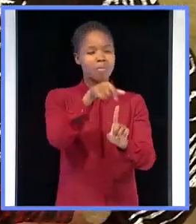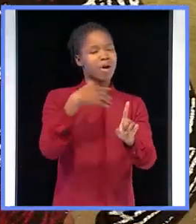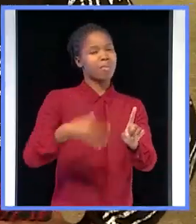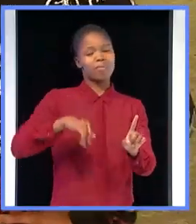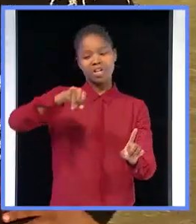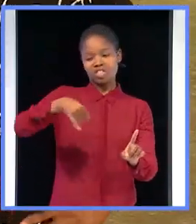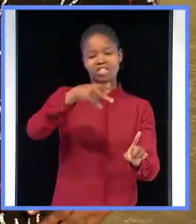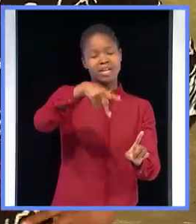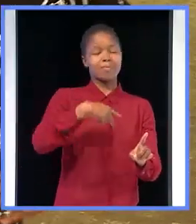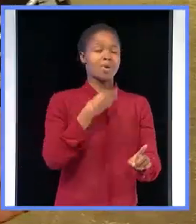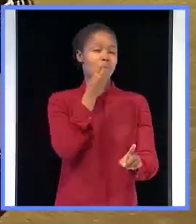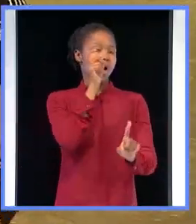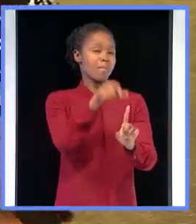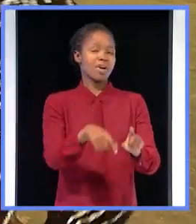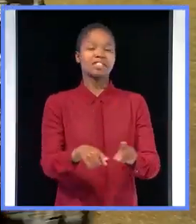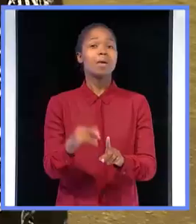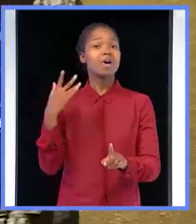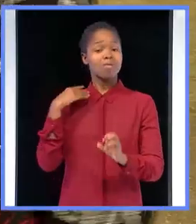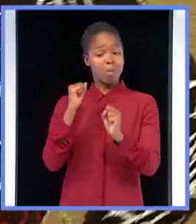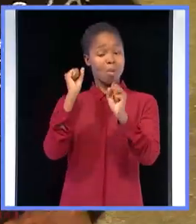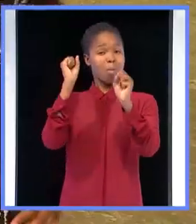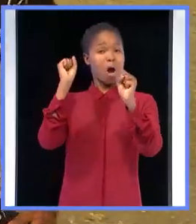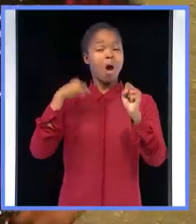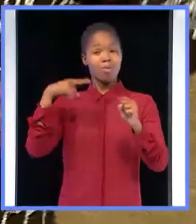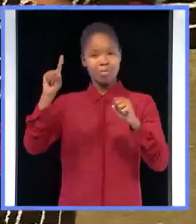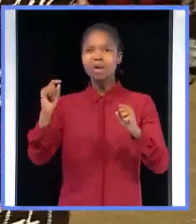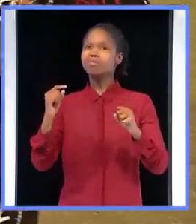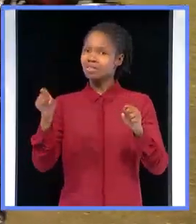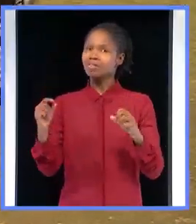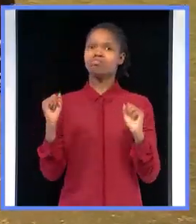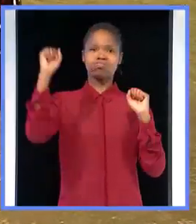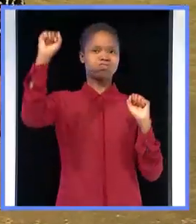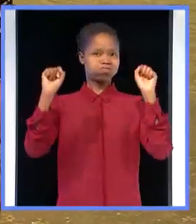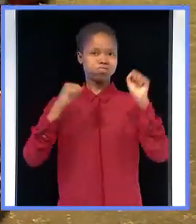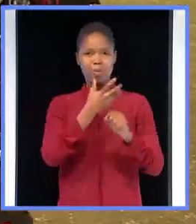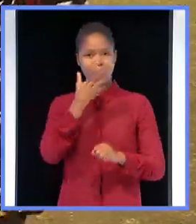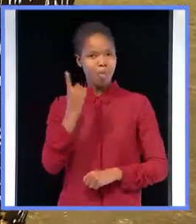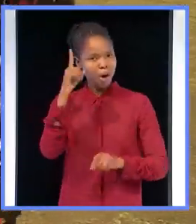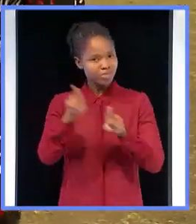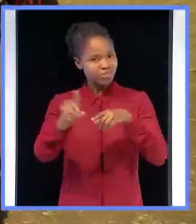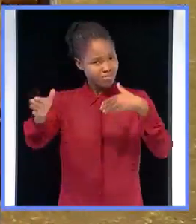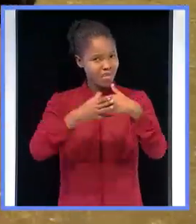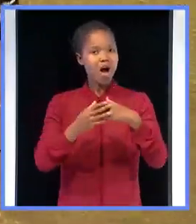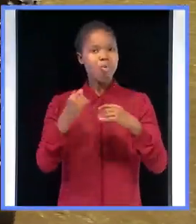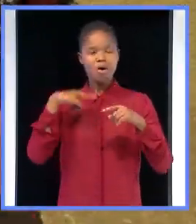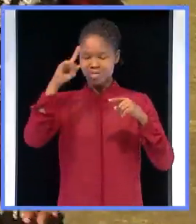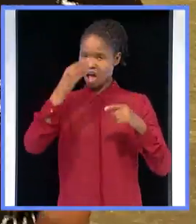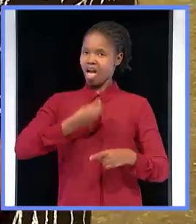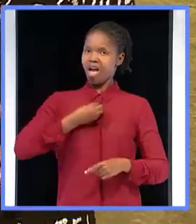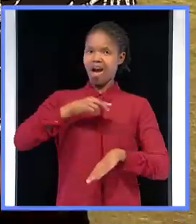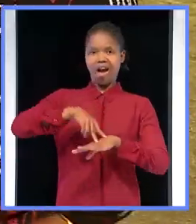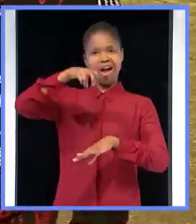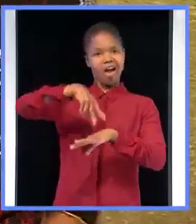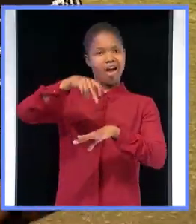man. Yeah. I started the show with a warm-up and we have to end with a warm-up because I'm fresh. The whole show I've been fresh. I hope you guys